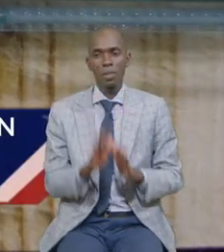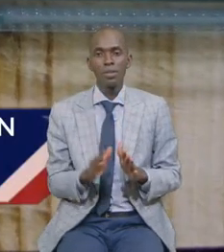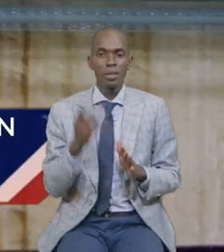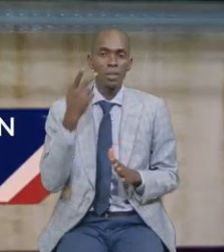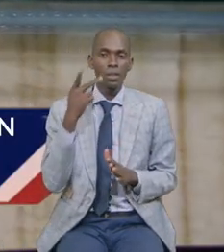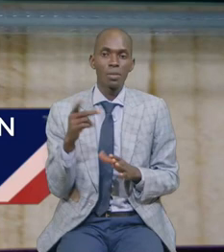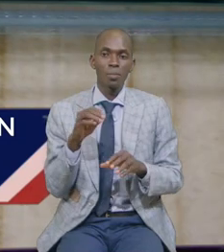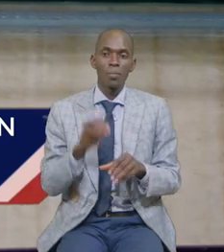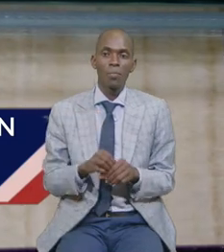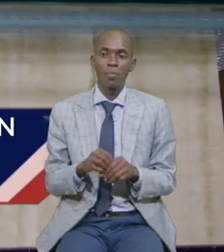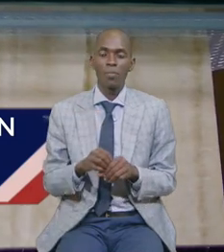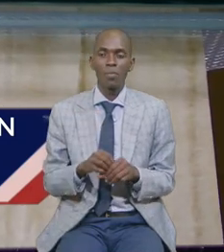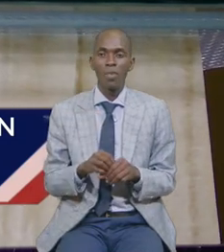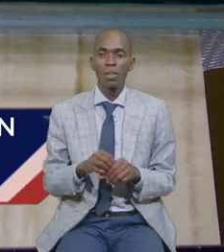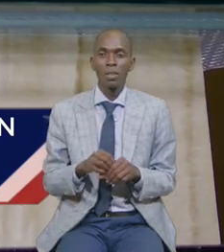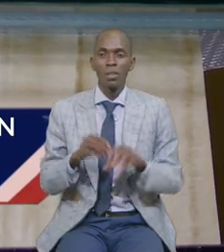shade of Michelle